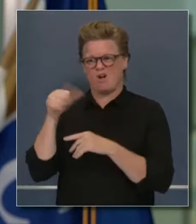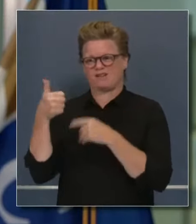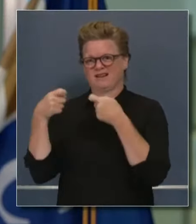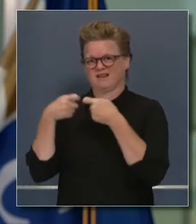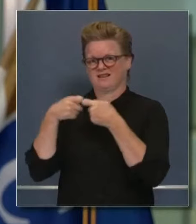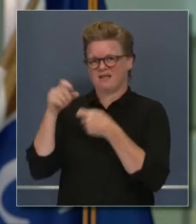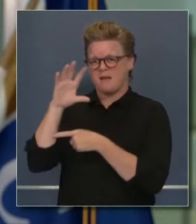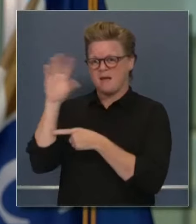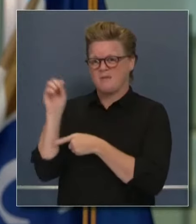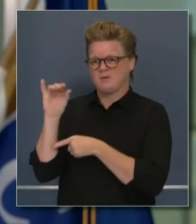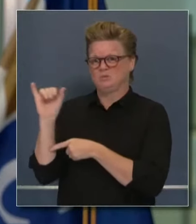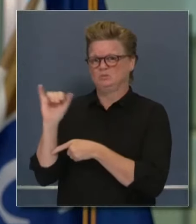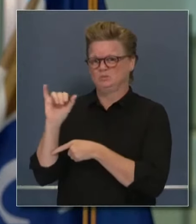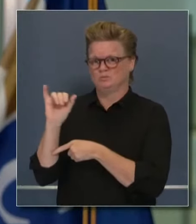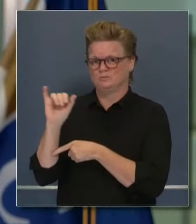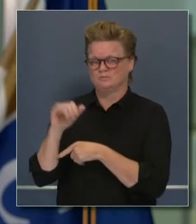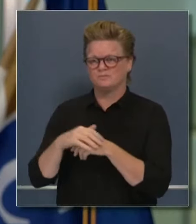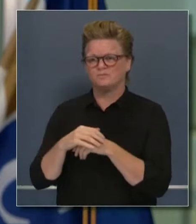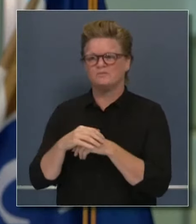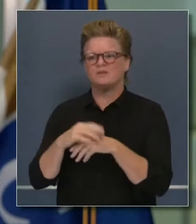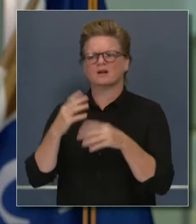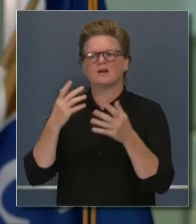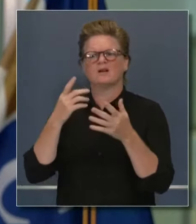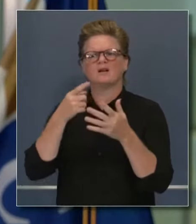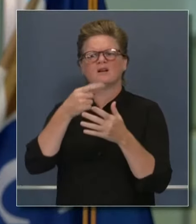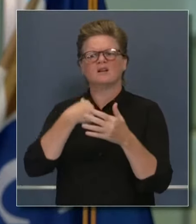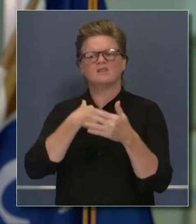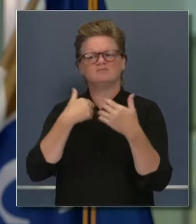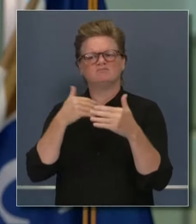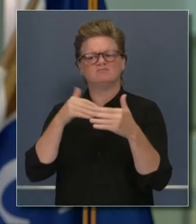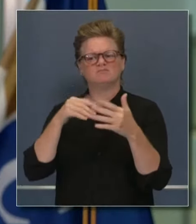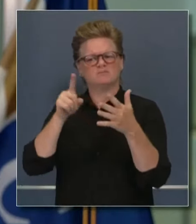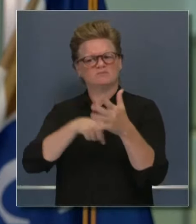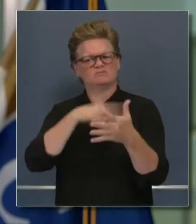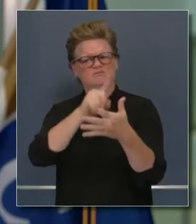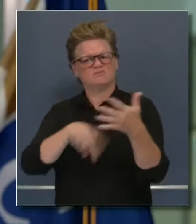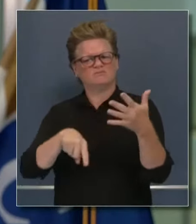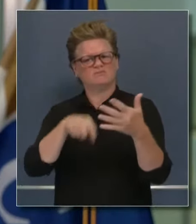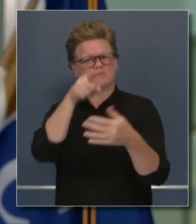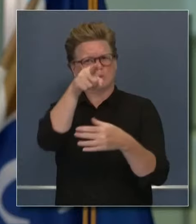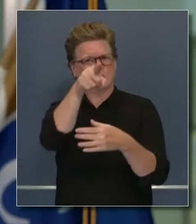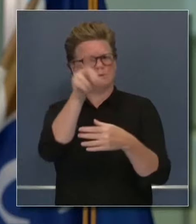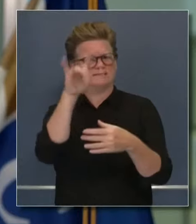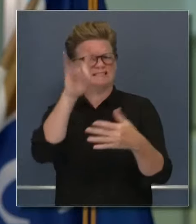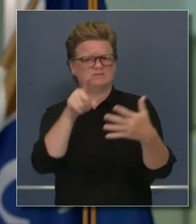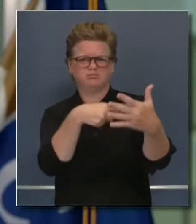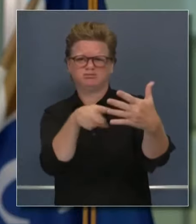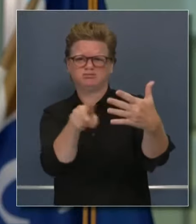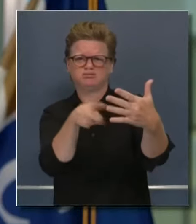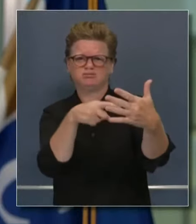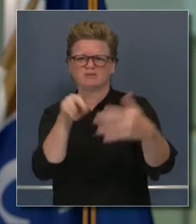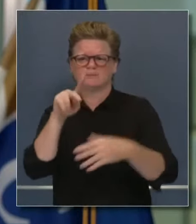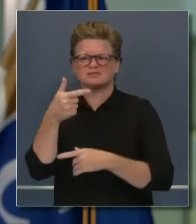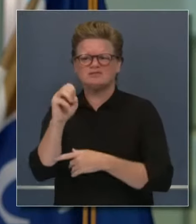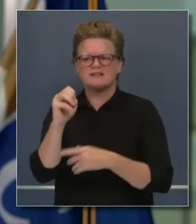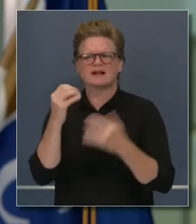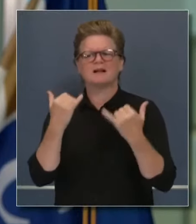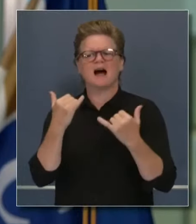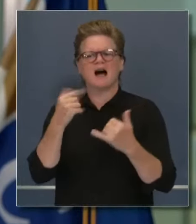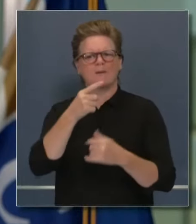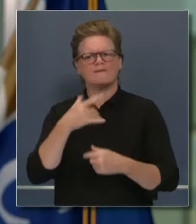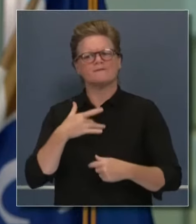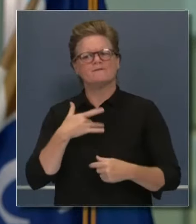You were quite critical in the past about how PG&E handled those. I wanted to get your impression this time around. Are you convinced that these are